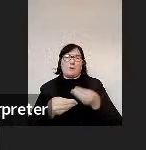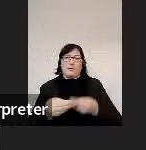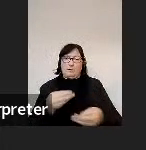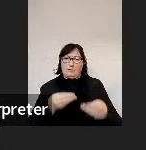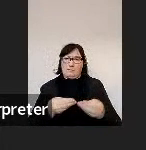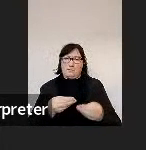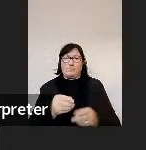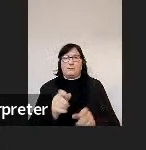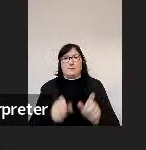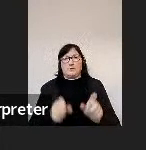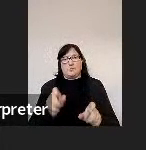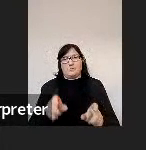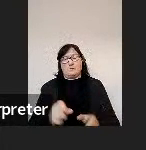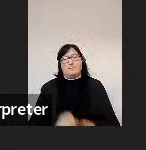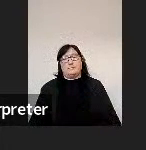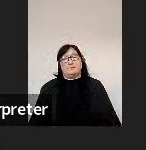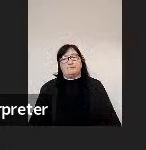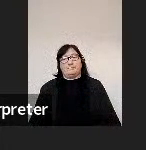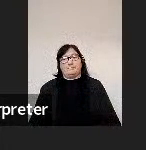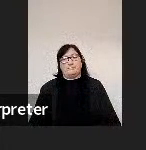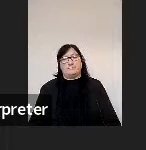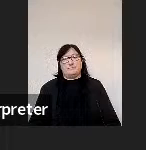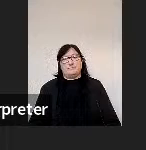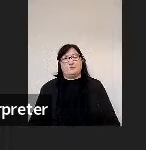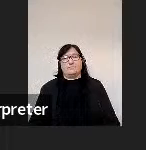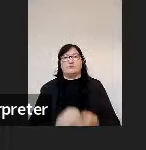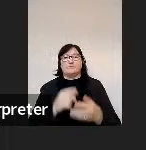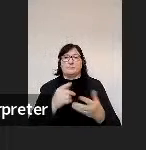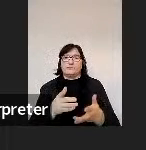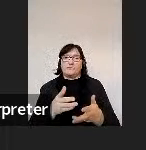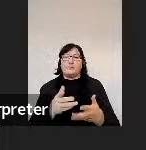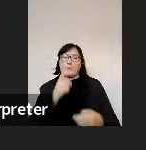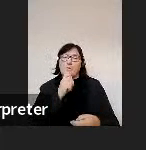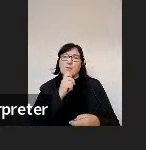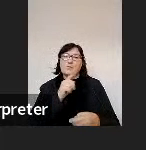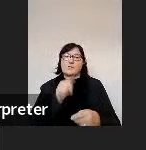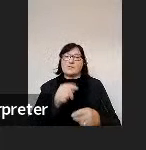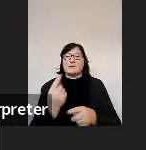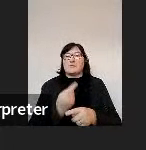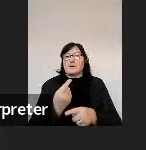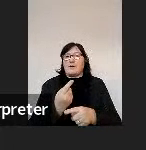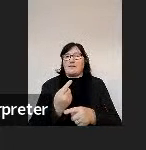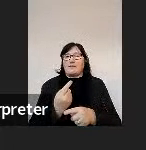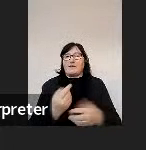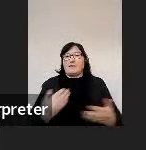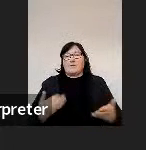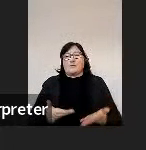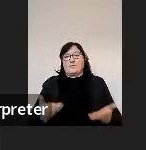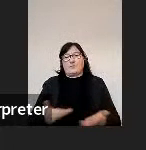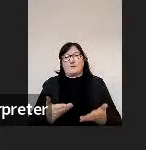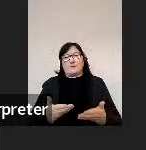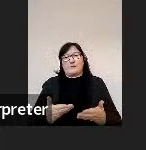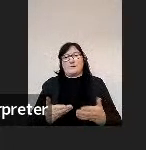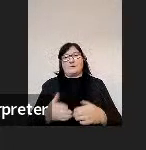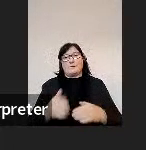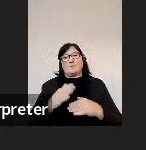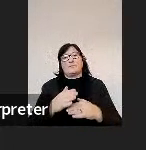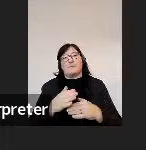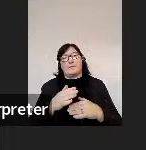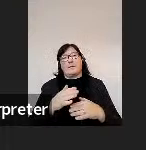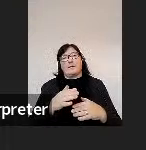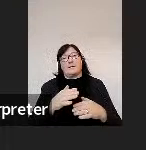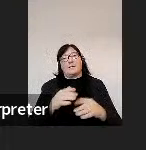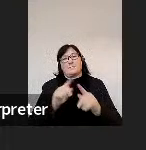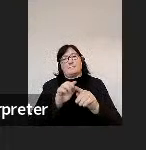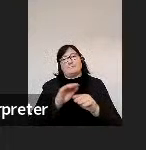encourage you to make use of this self-service platform through the SARS website, wherein